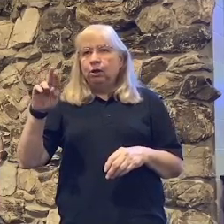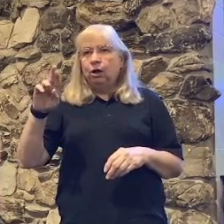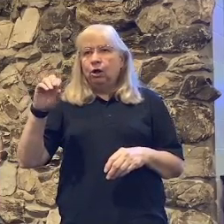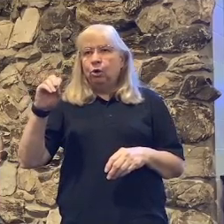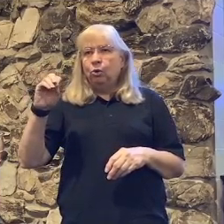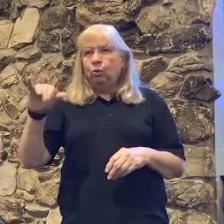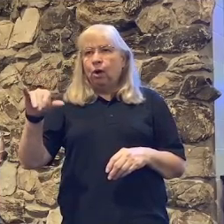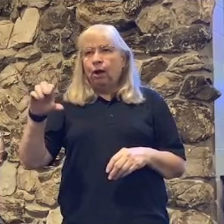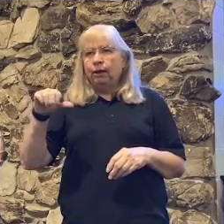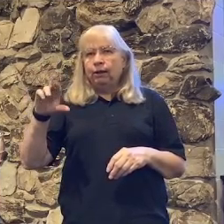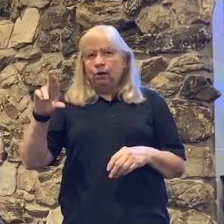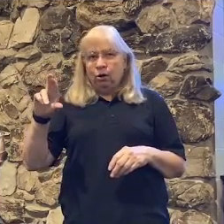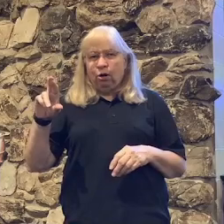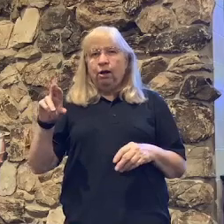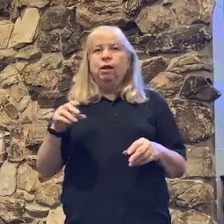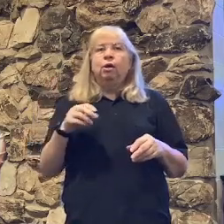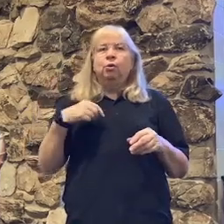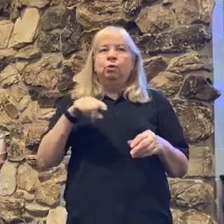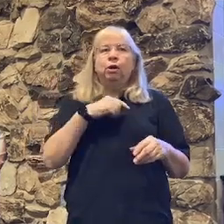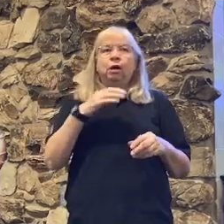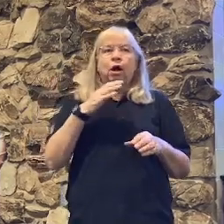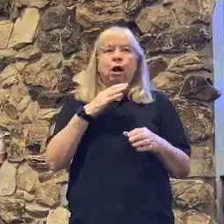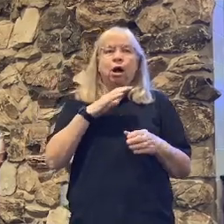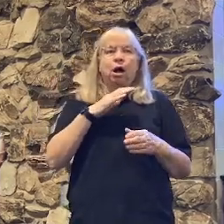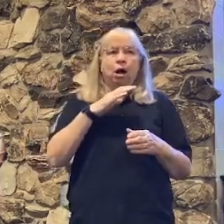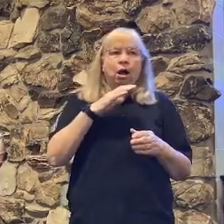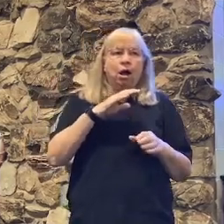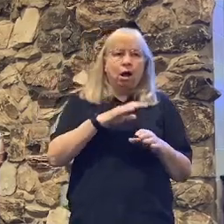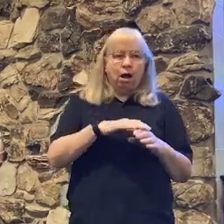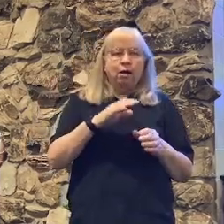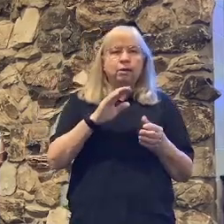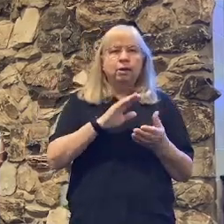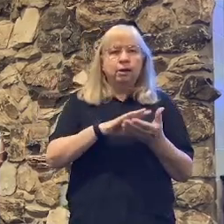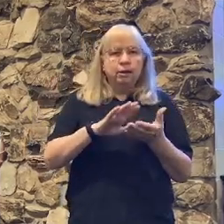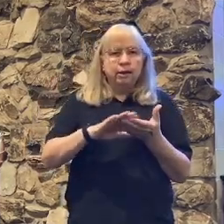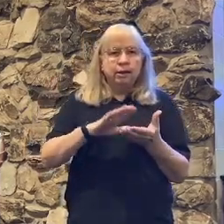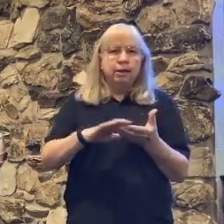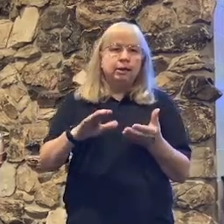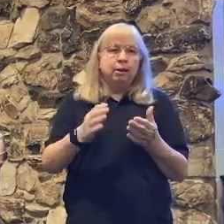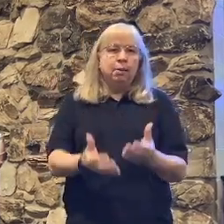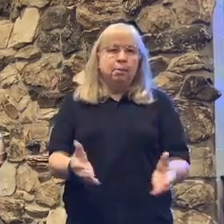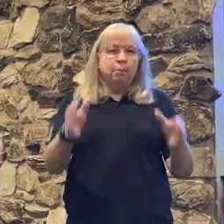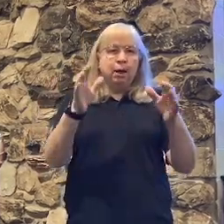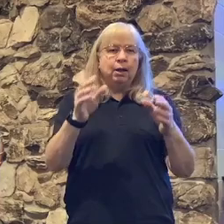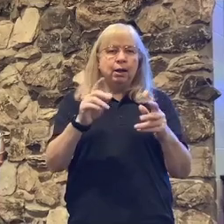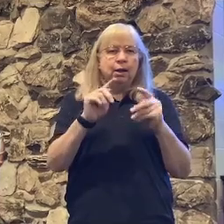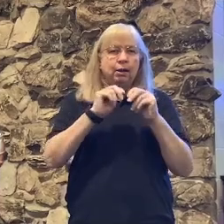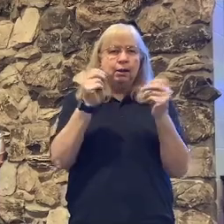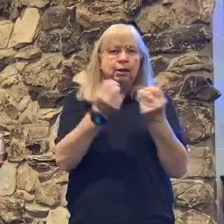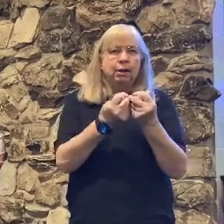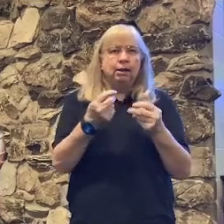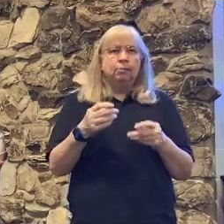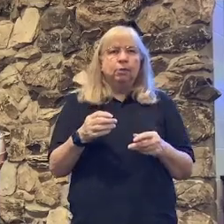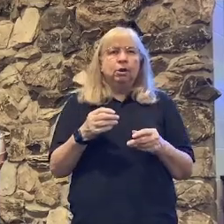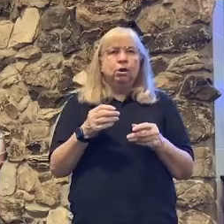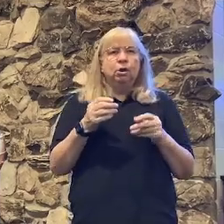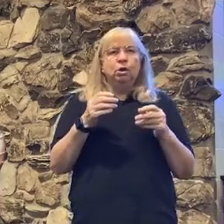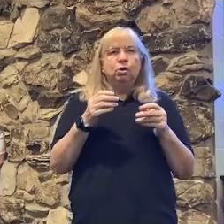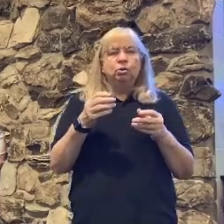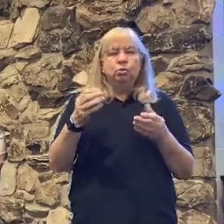Flood Bucket Team. That's a team that was developed by the conference to